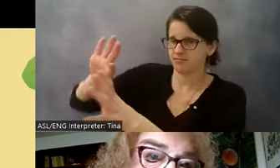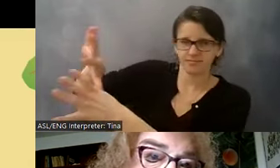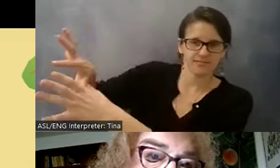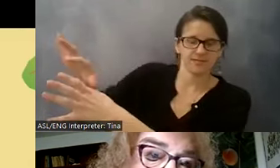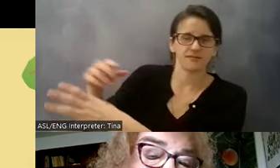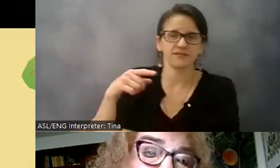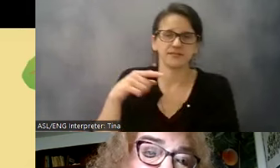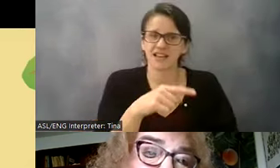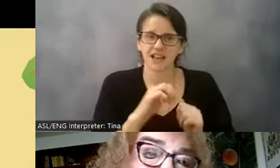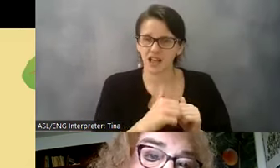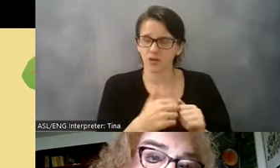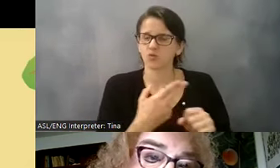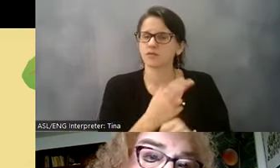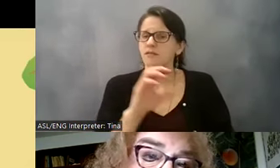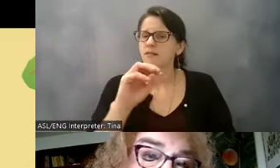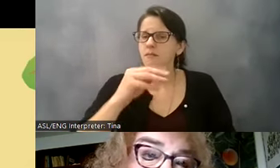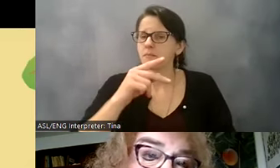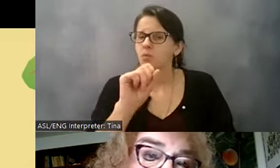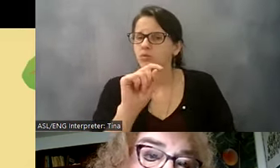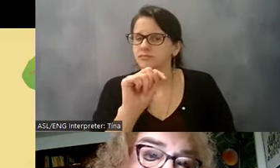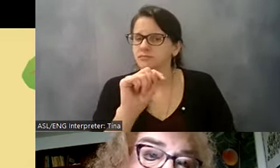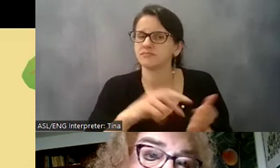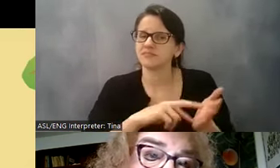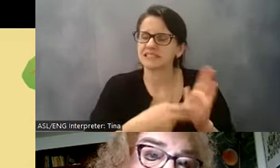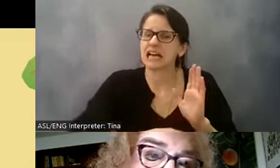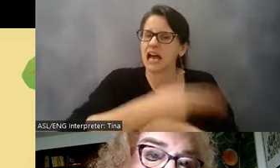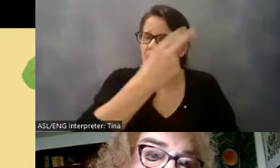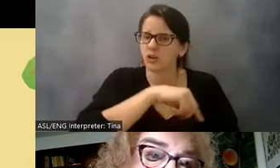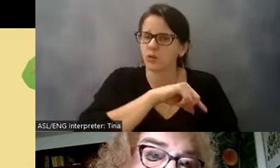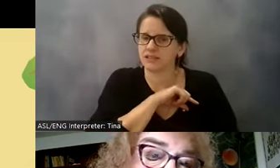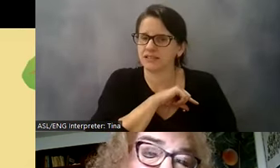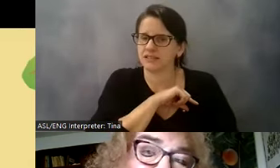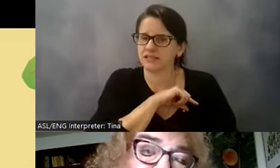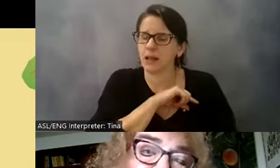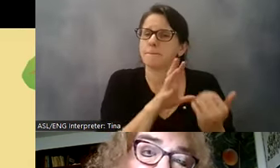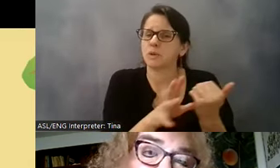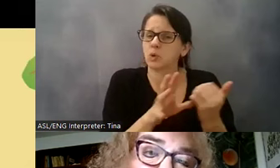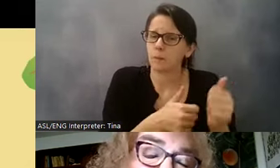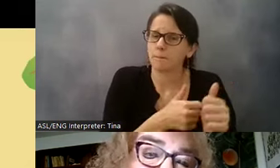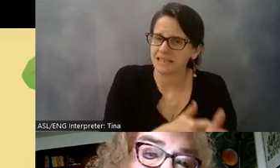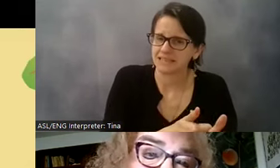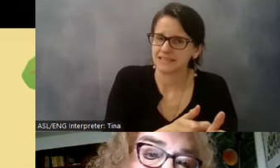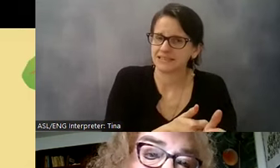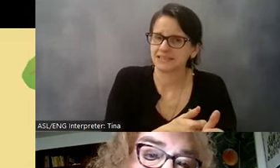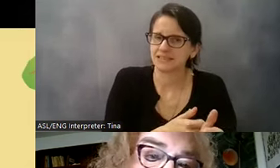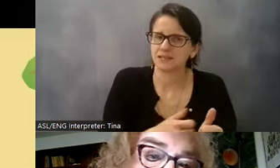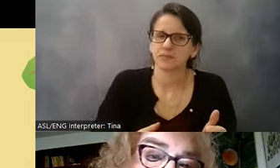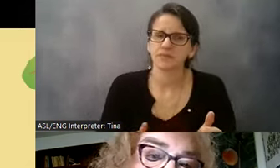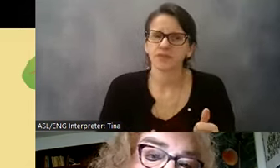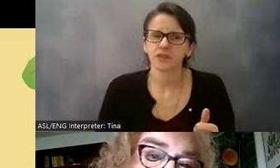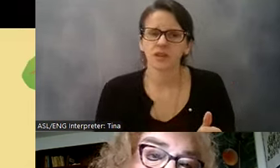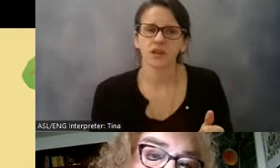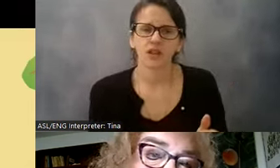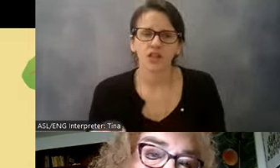high quality manure-based thermophilic compost. You can acquire this in